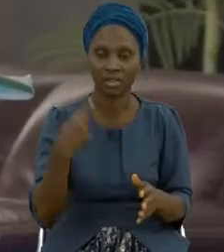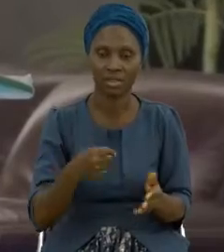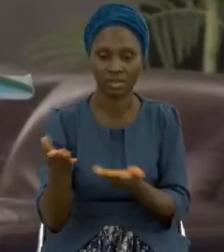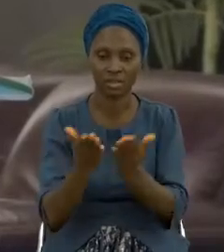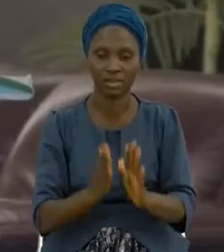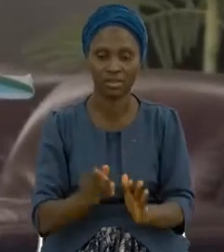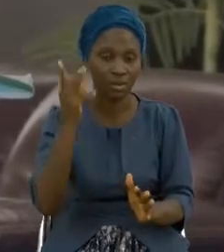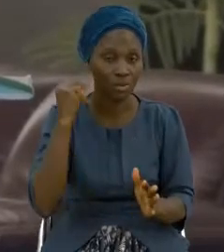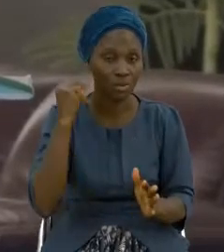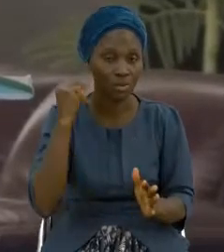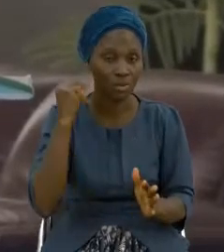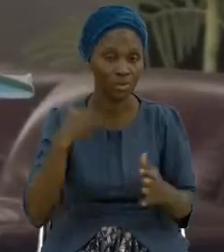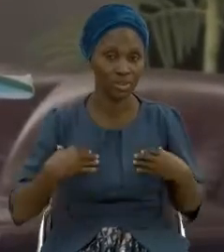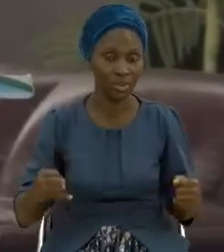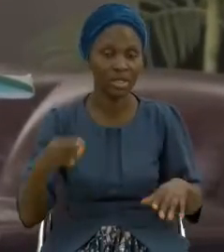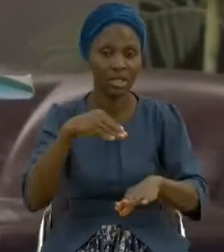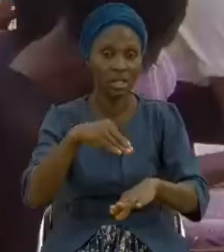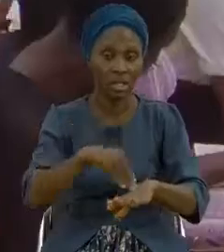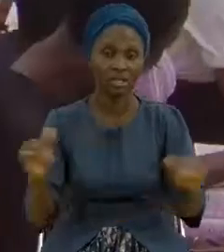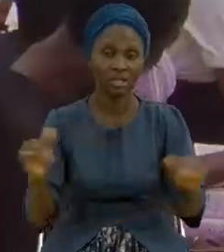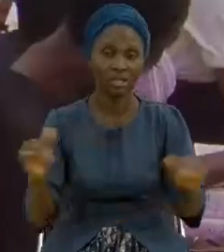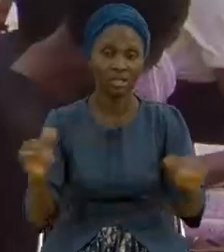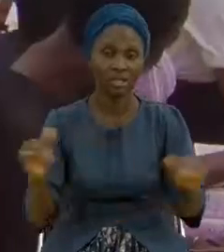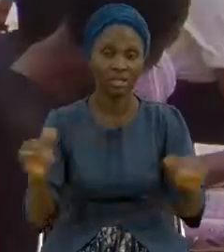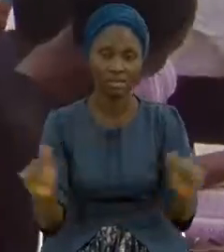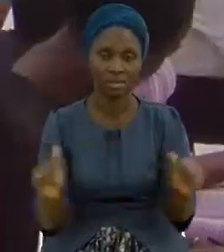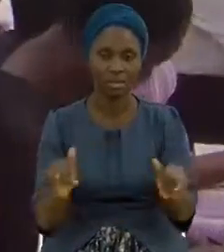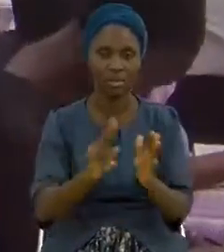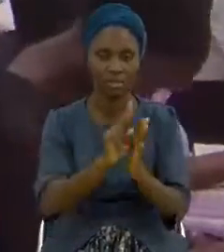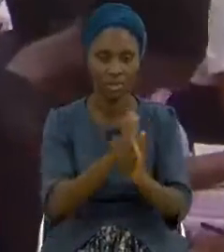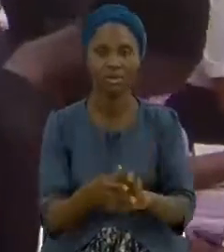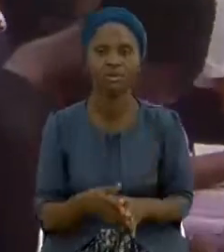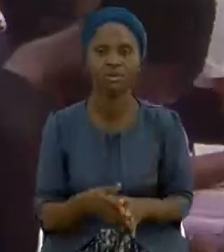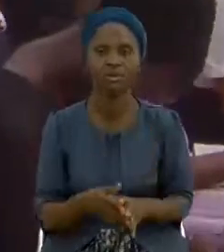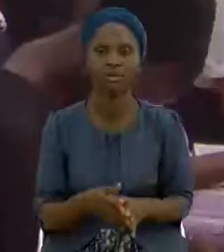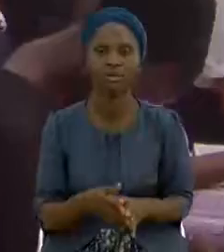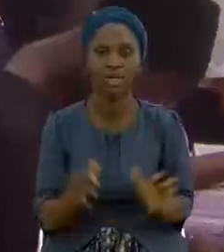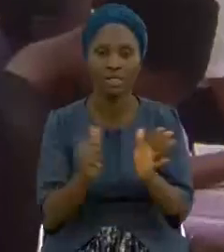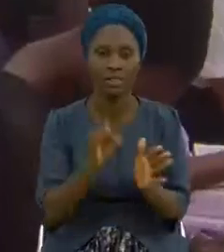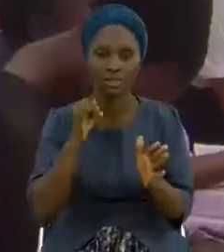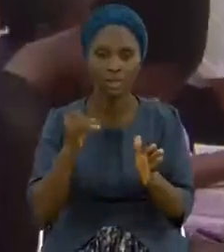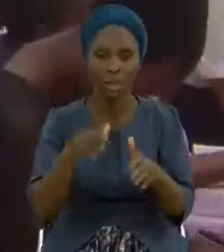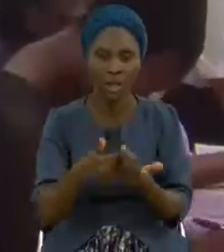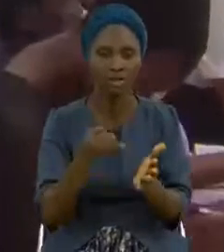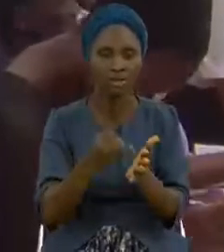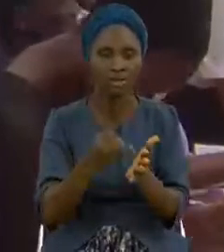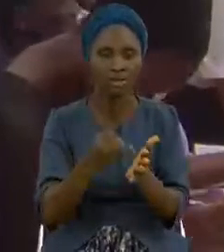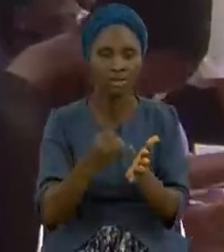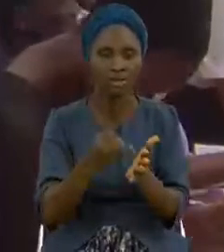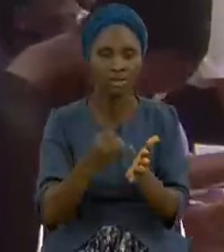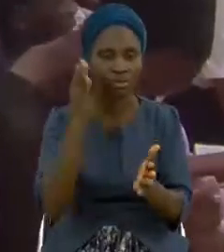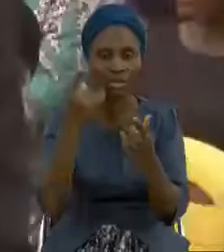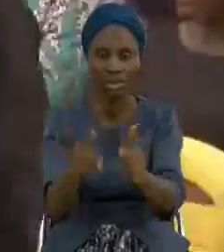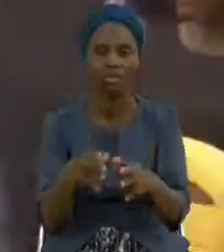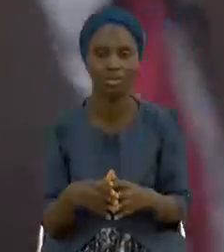hour. That's the way it will happen to you. I said that's the way it will happen to